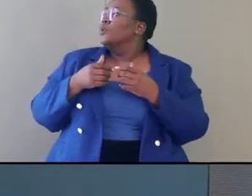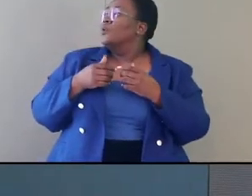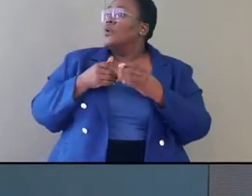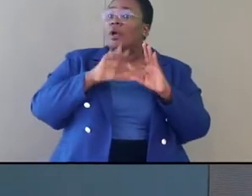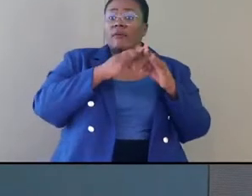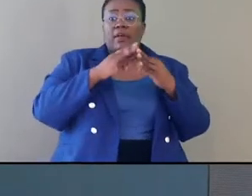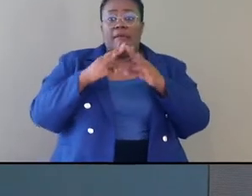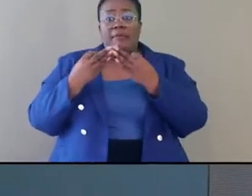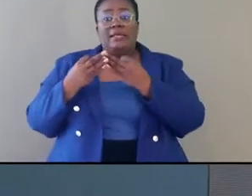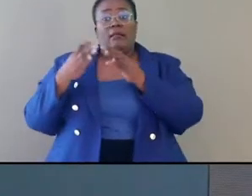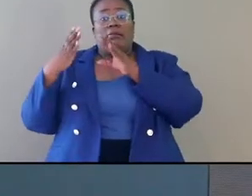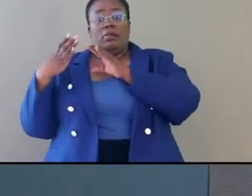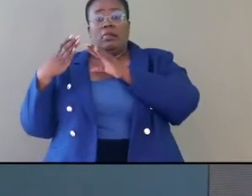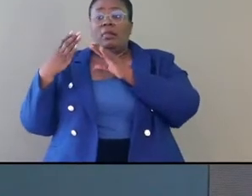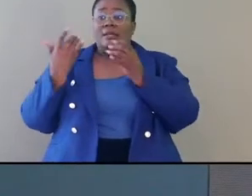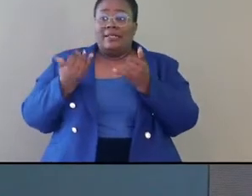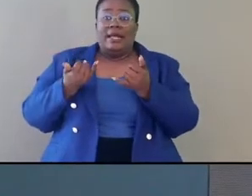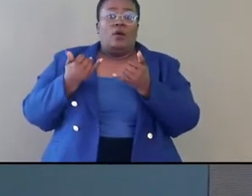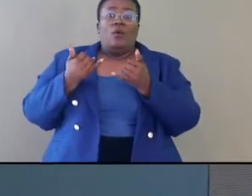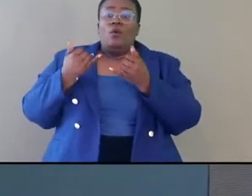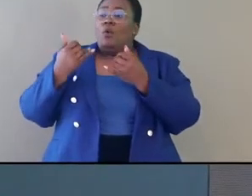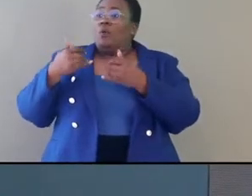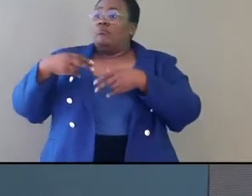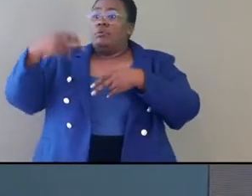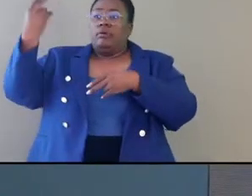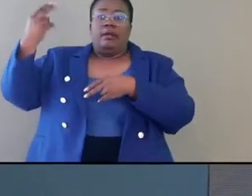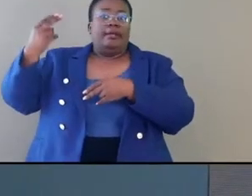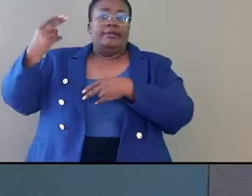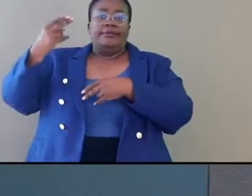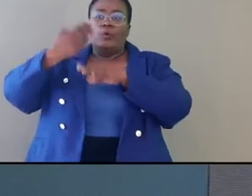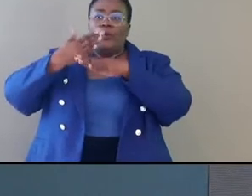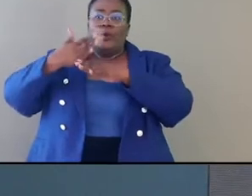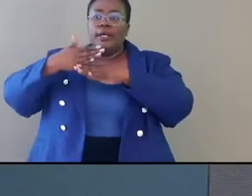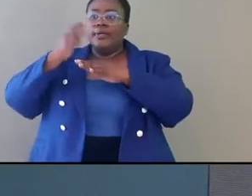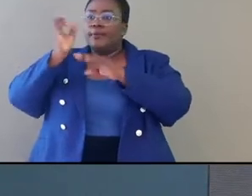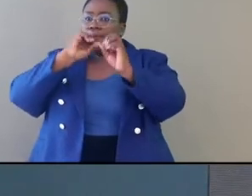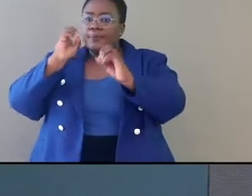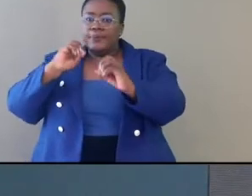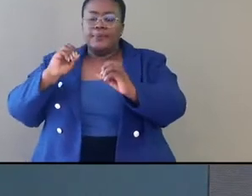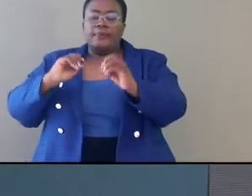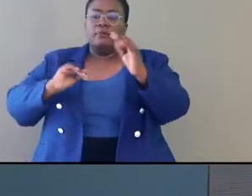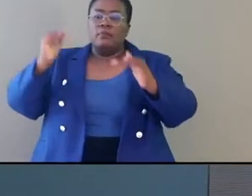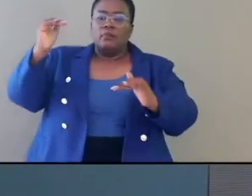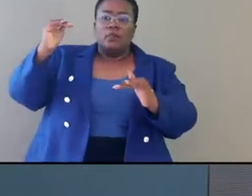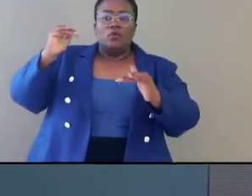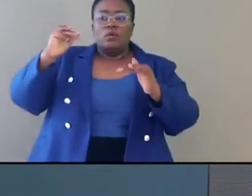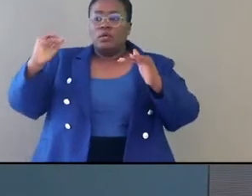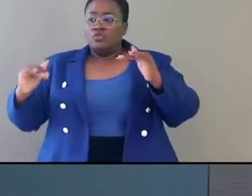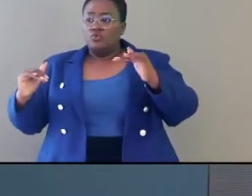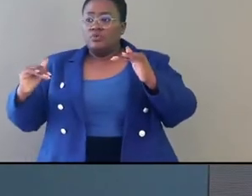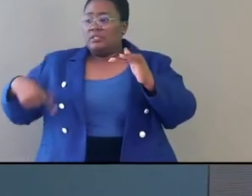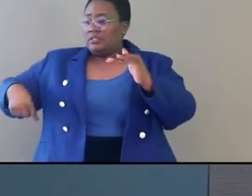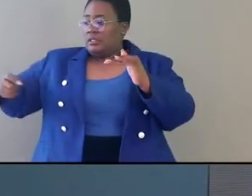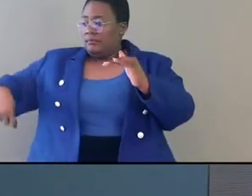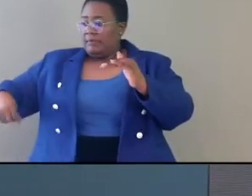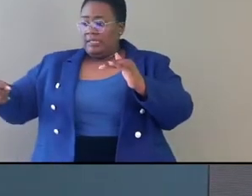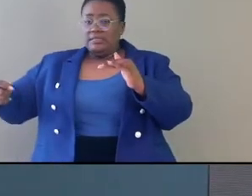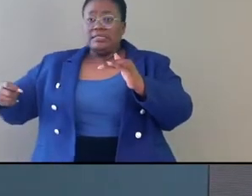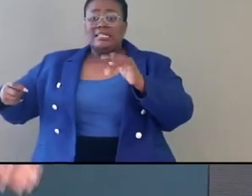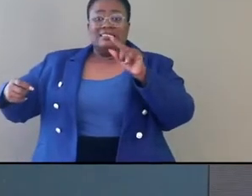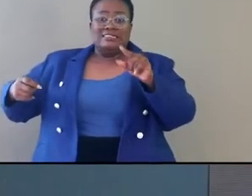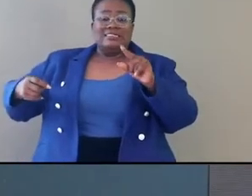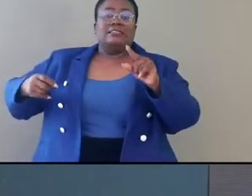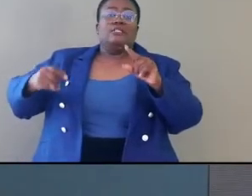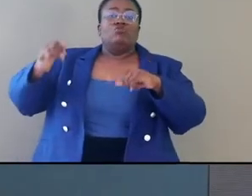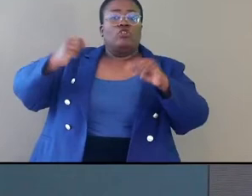who are facing higher levels of unemployment, poverty and inequality and that reducing expenditure is actually reproducing the